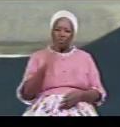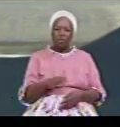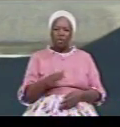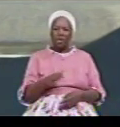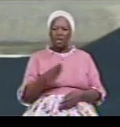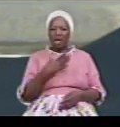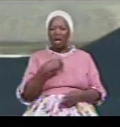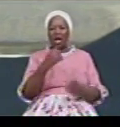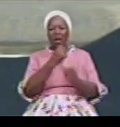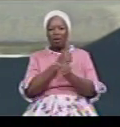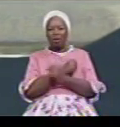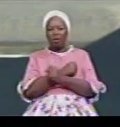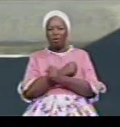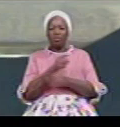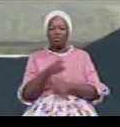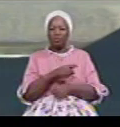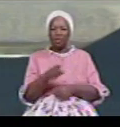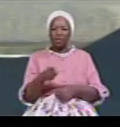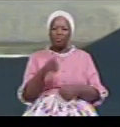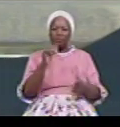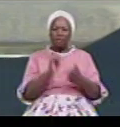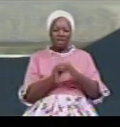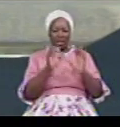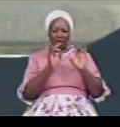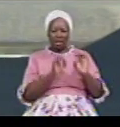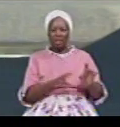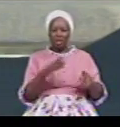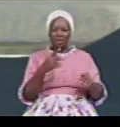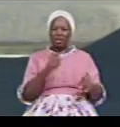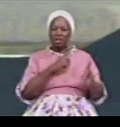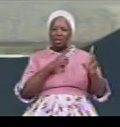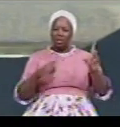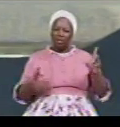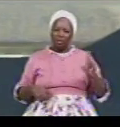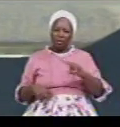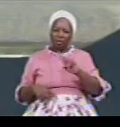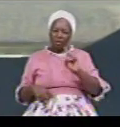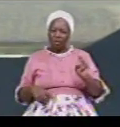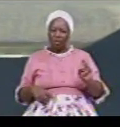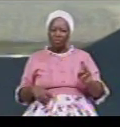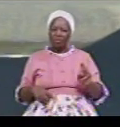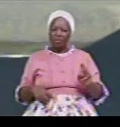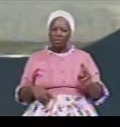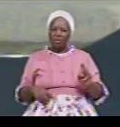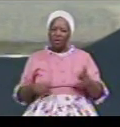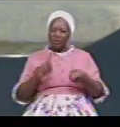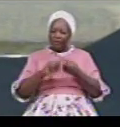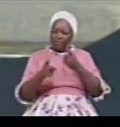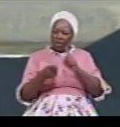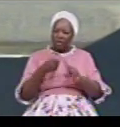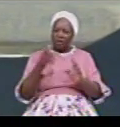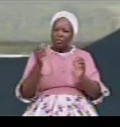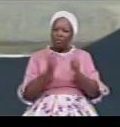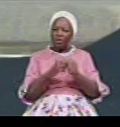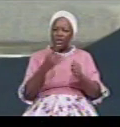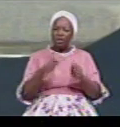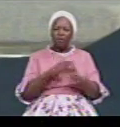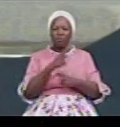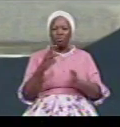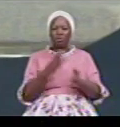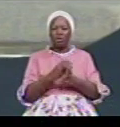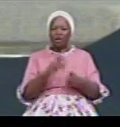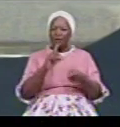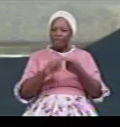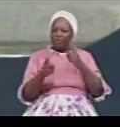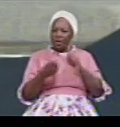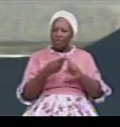love them that hate the Lord? Friendship with the world, friendship